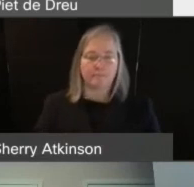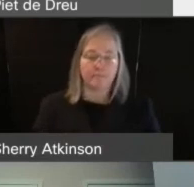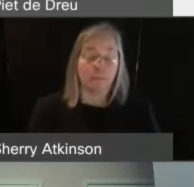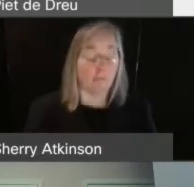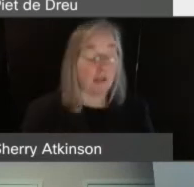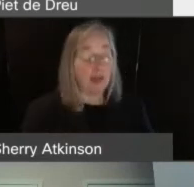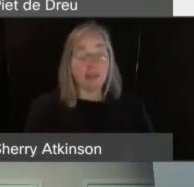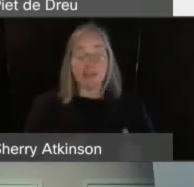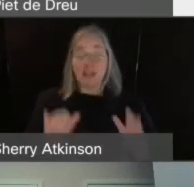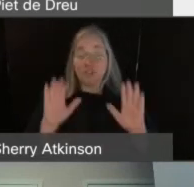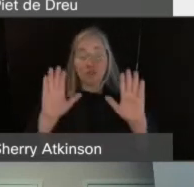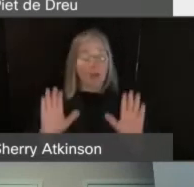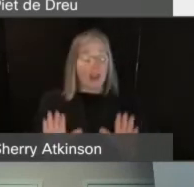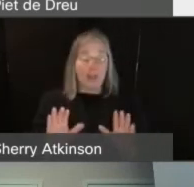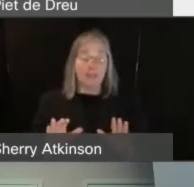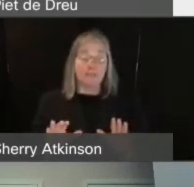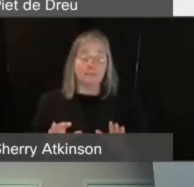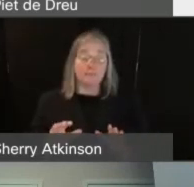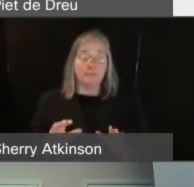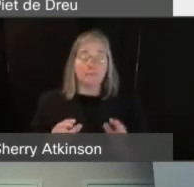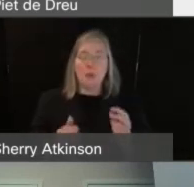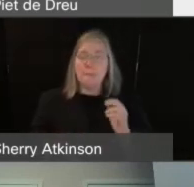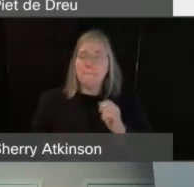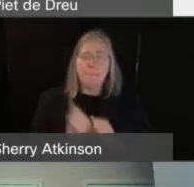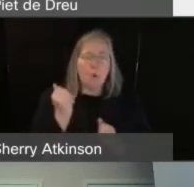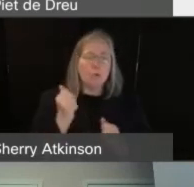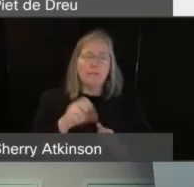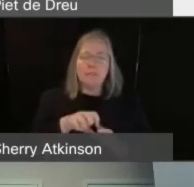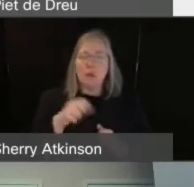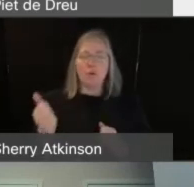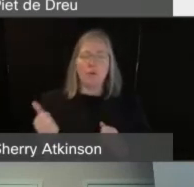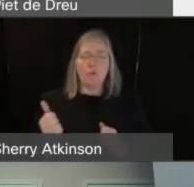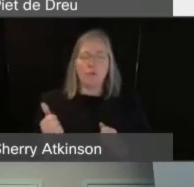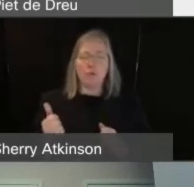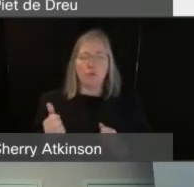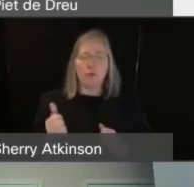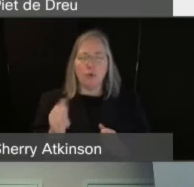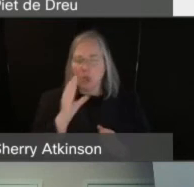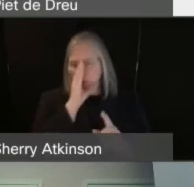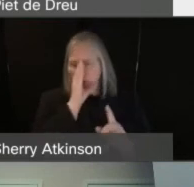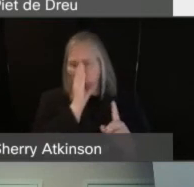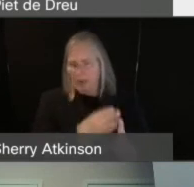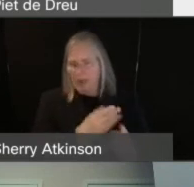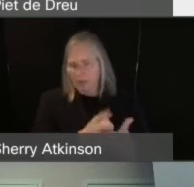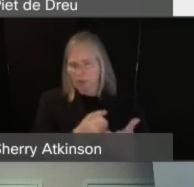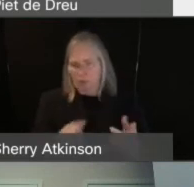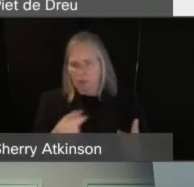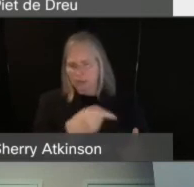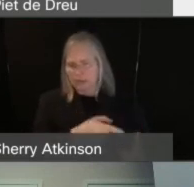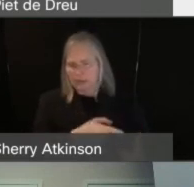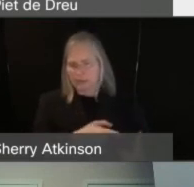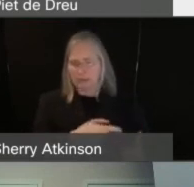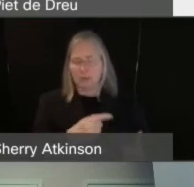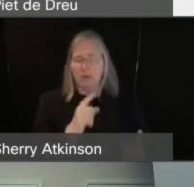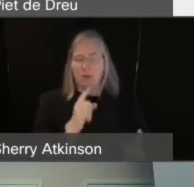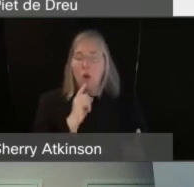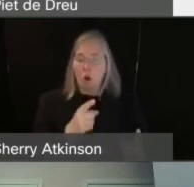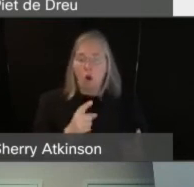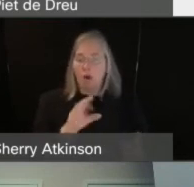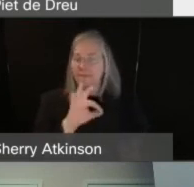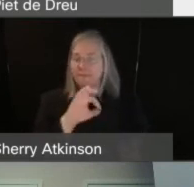that's great. Most of the other direct sources are